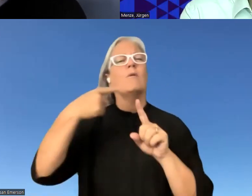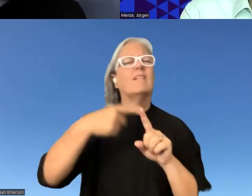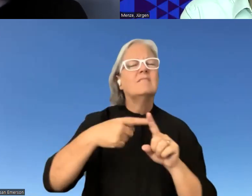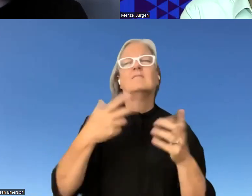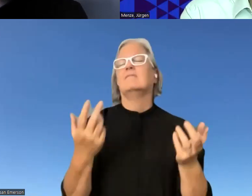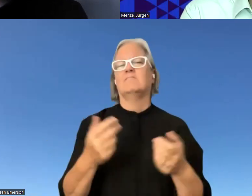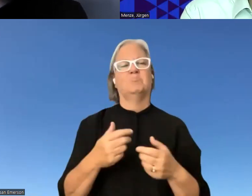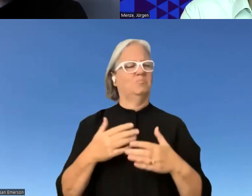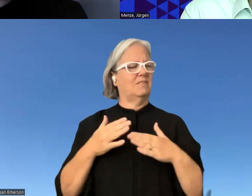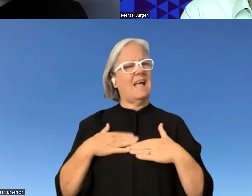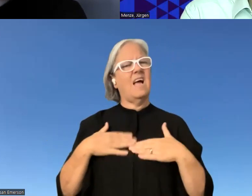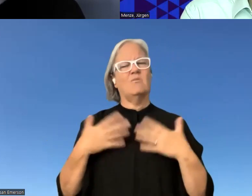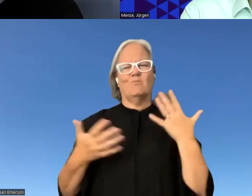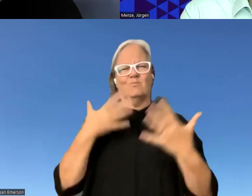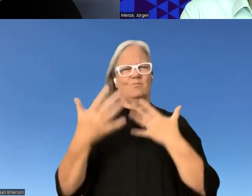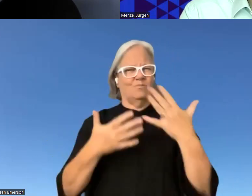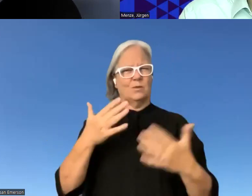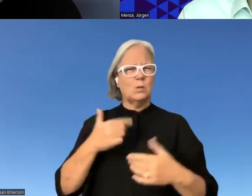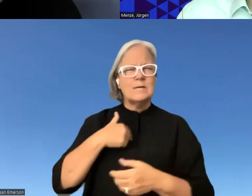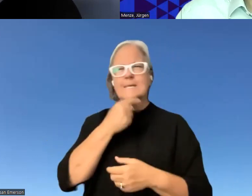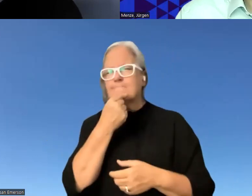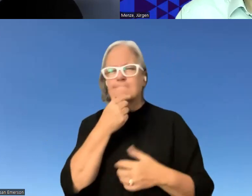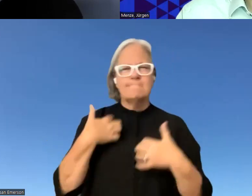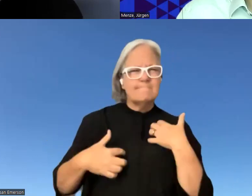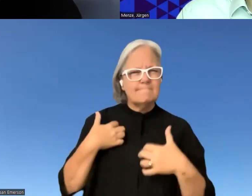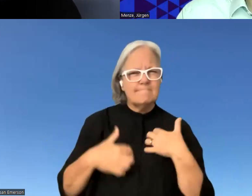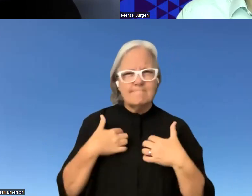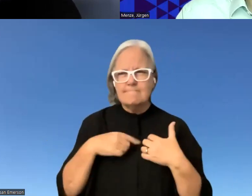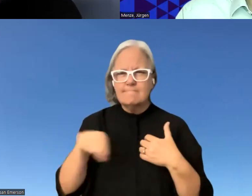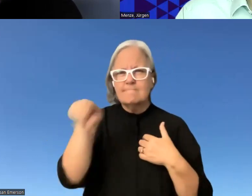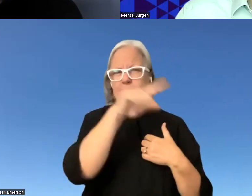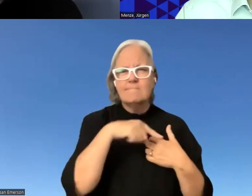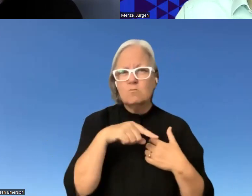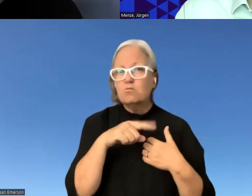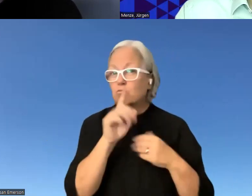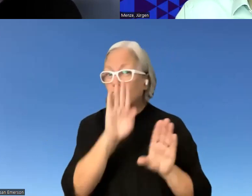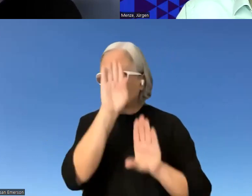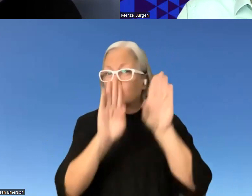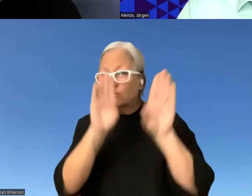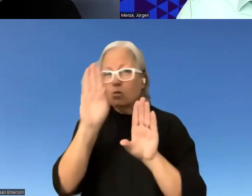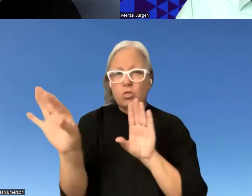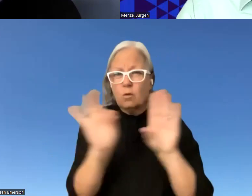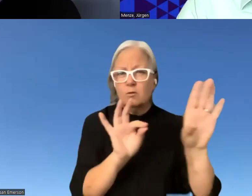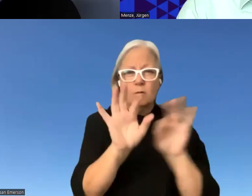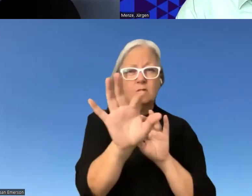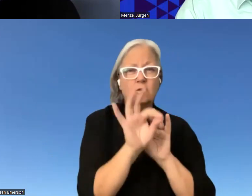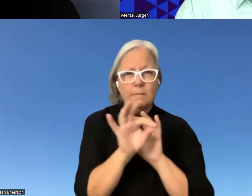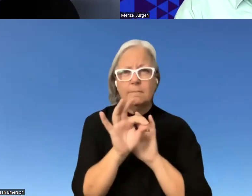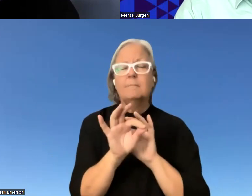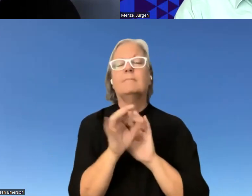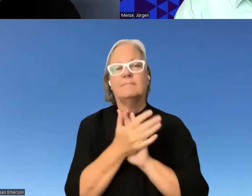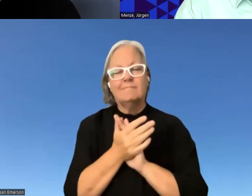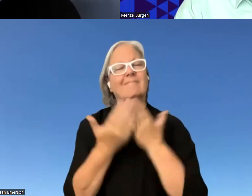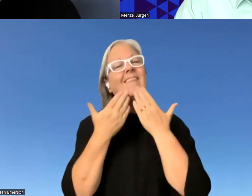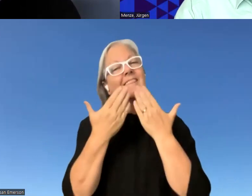that we're looking for, that we're seeking for as nominations. Again, thanks a lot, Jürgen, for this opportunity, and of course,